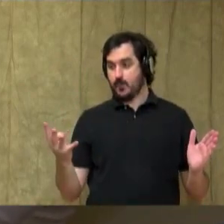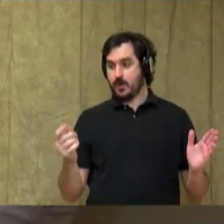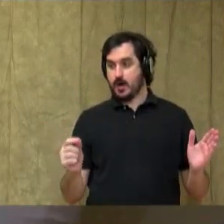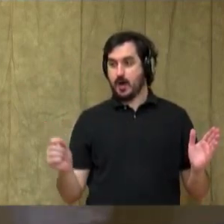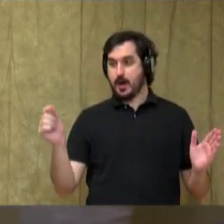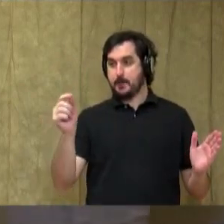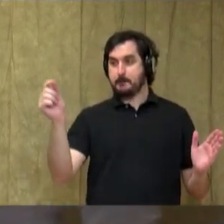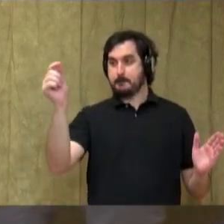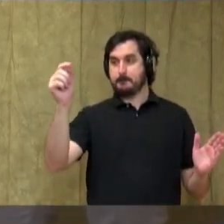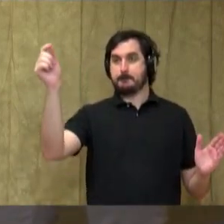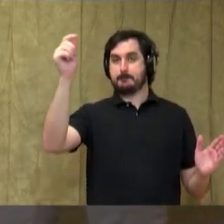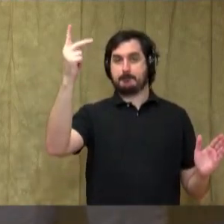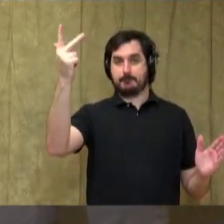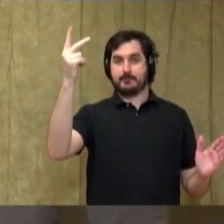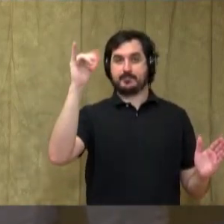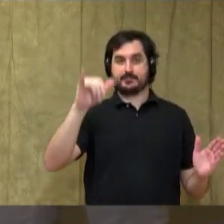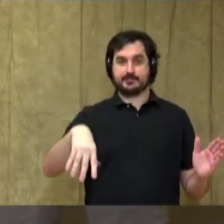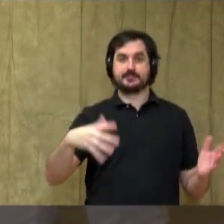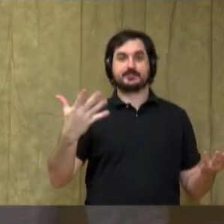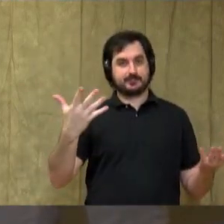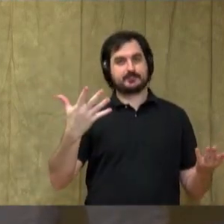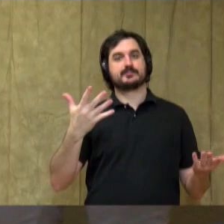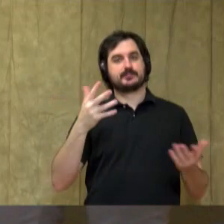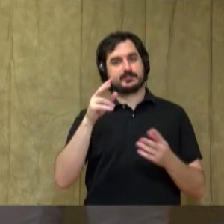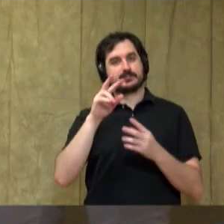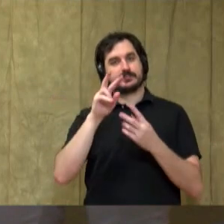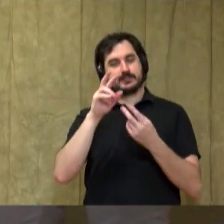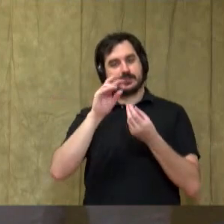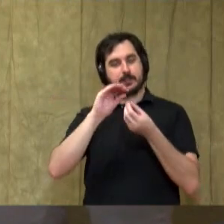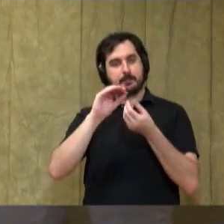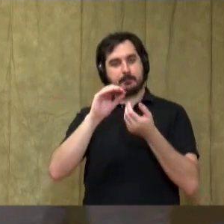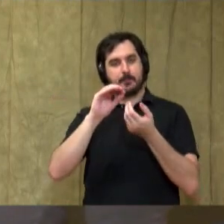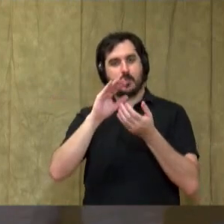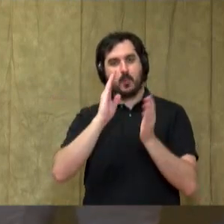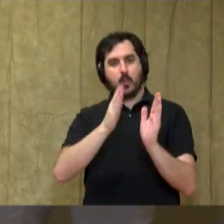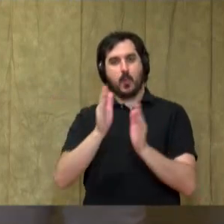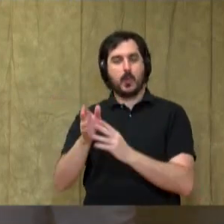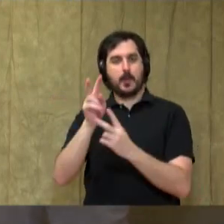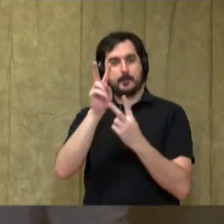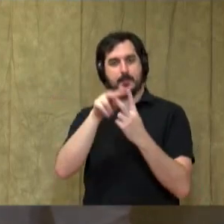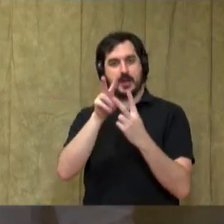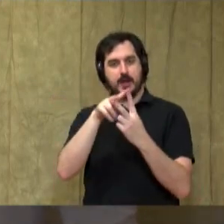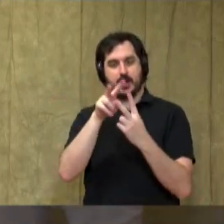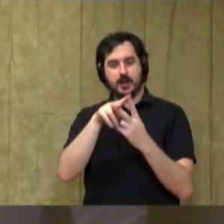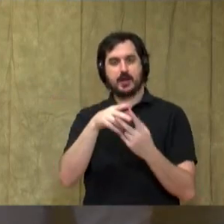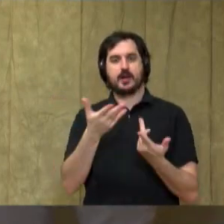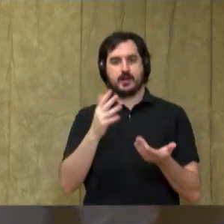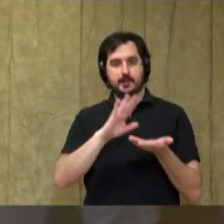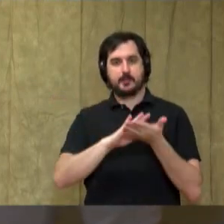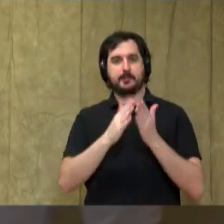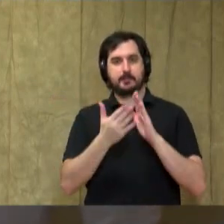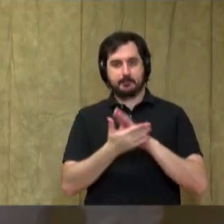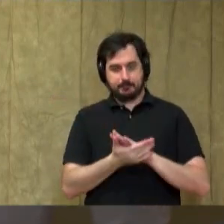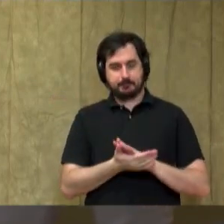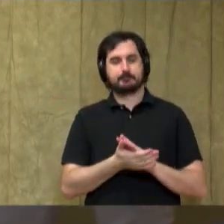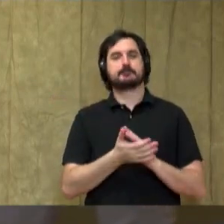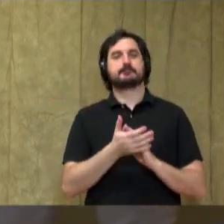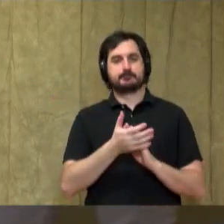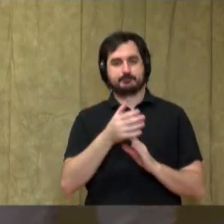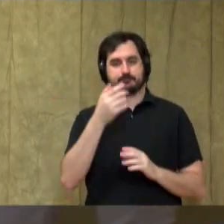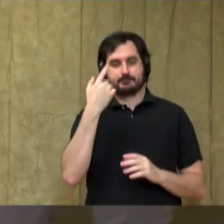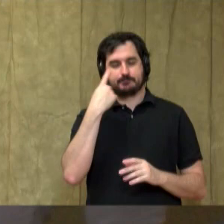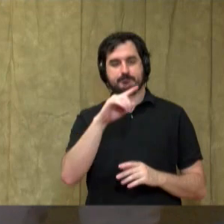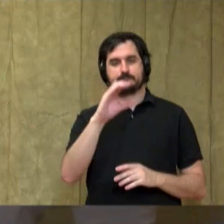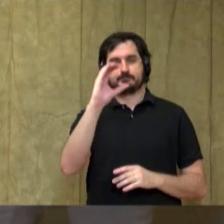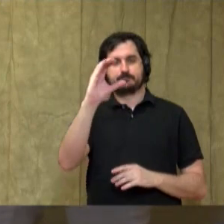3, those are the terms that go together that make our ordered pair.